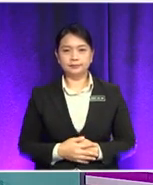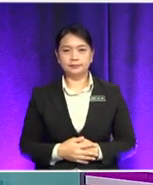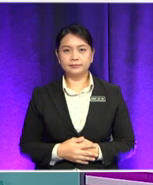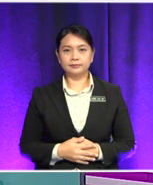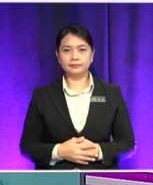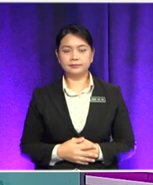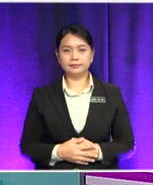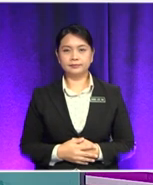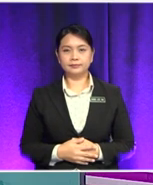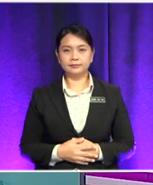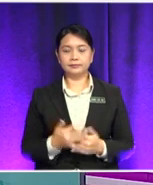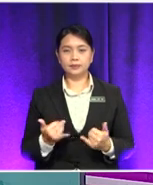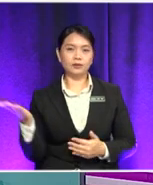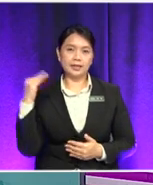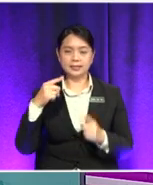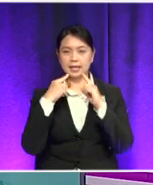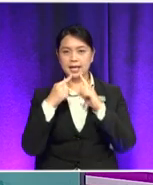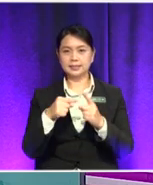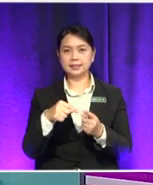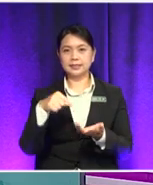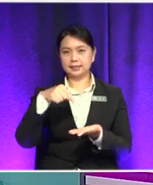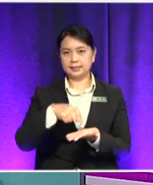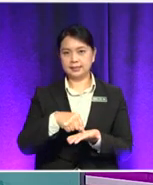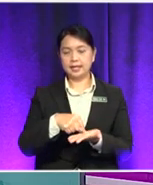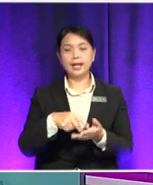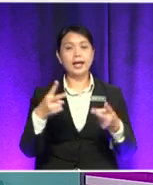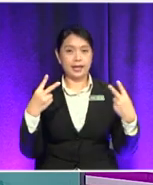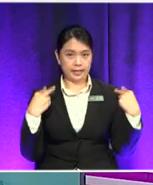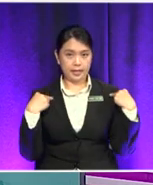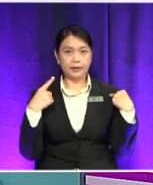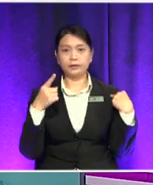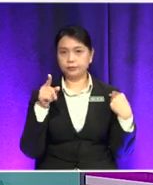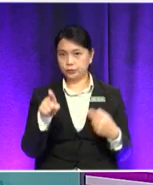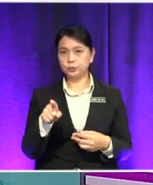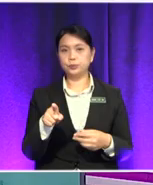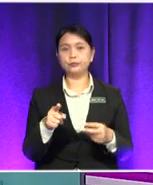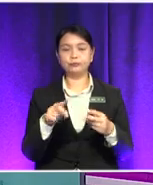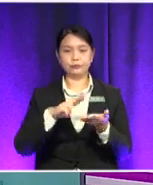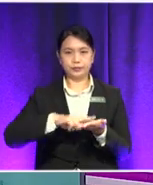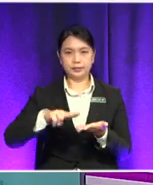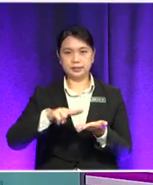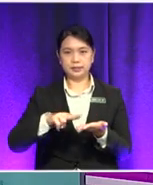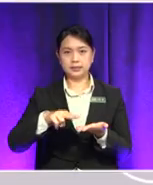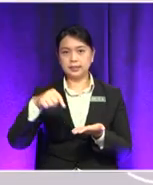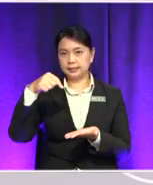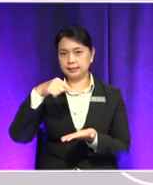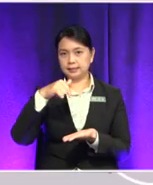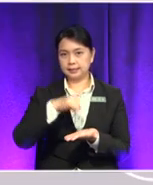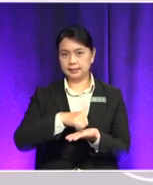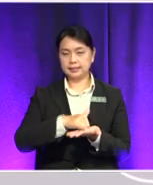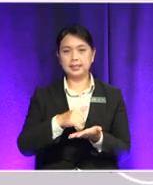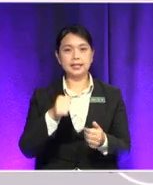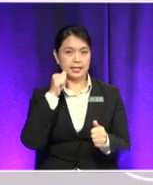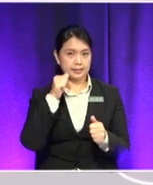So, have you read any of these letters, girls? Yes or no? Mm-hmm. Oh, yes. Okay,